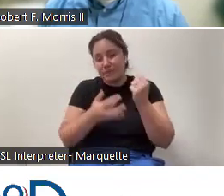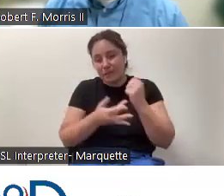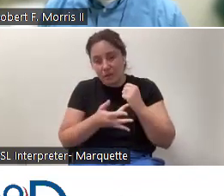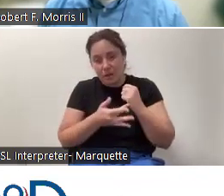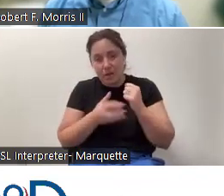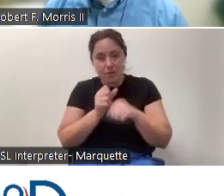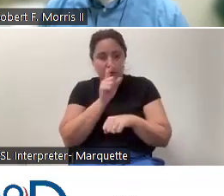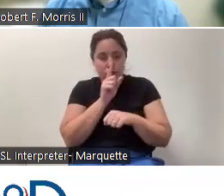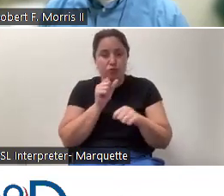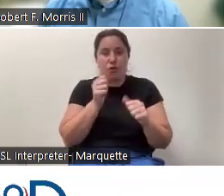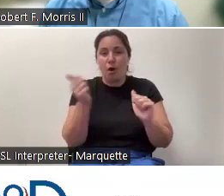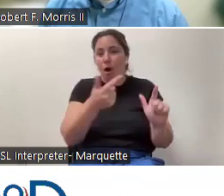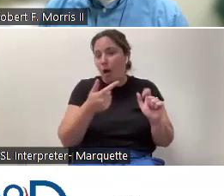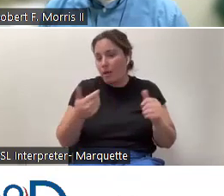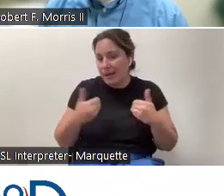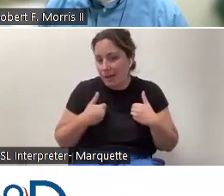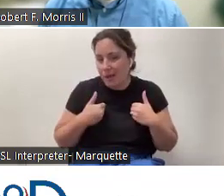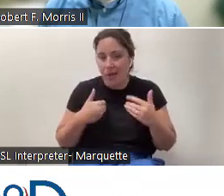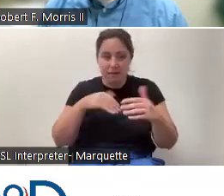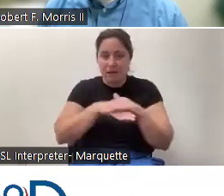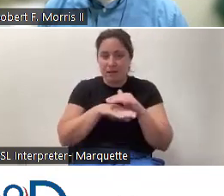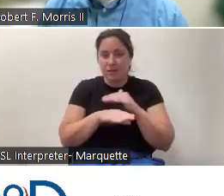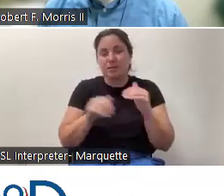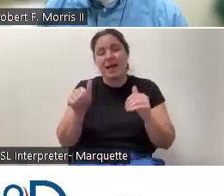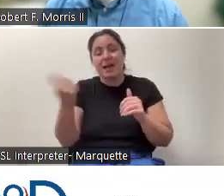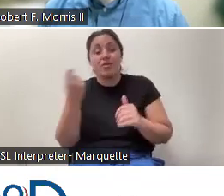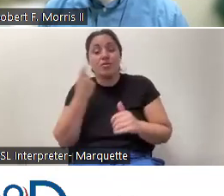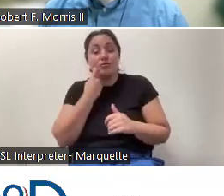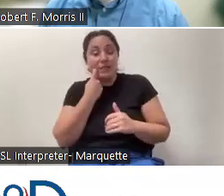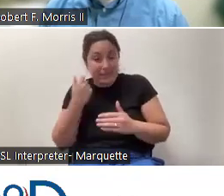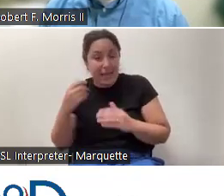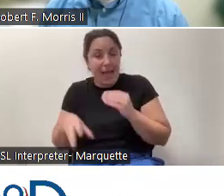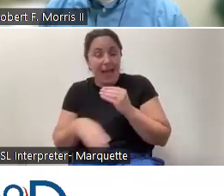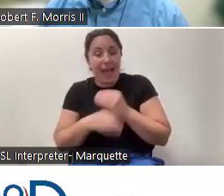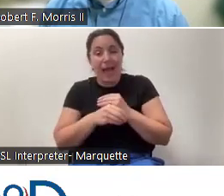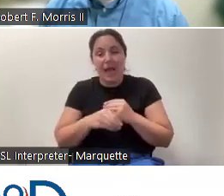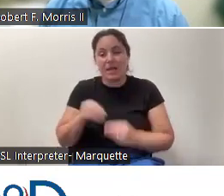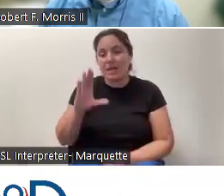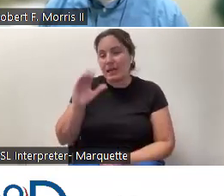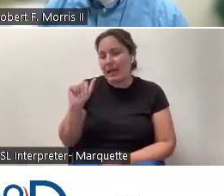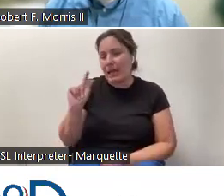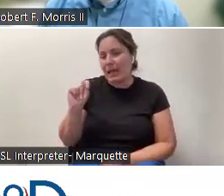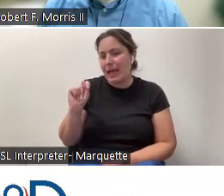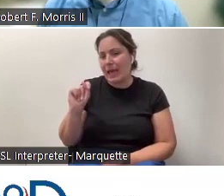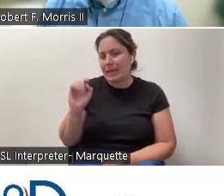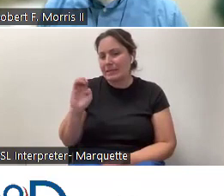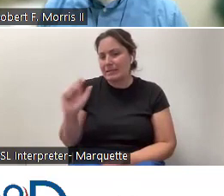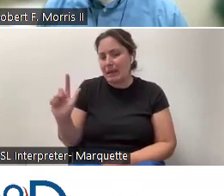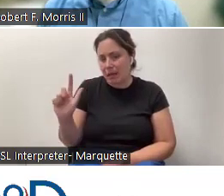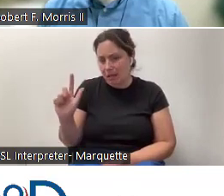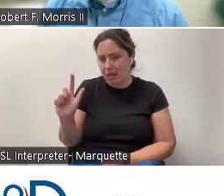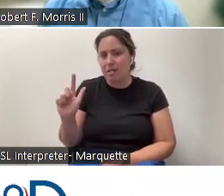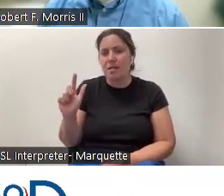needs. Just a few examples of things that we've added recently. We added a CapTel phone for our unemployment